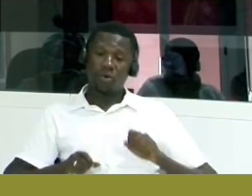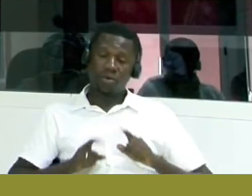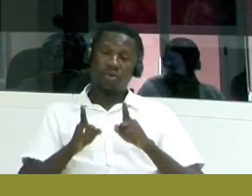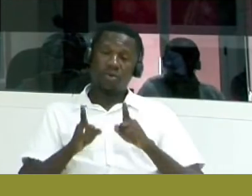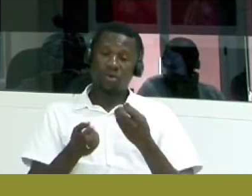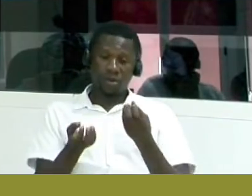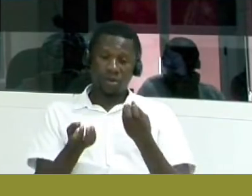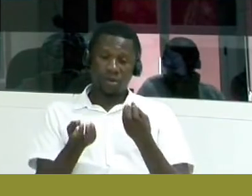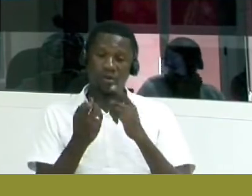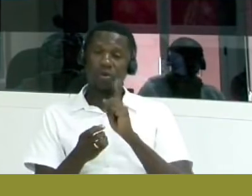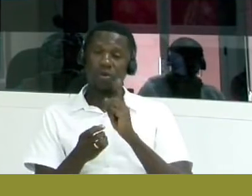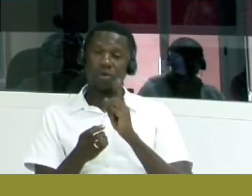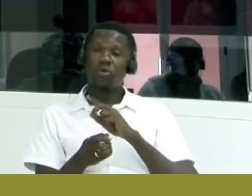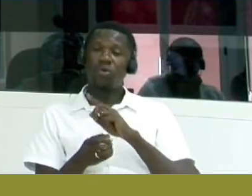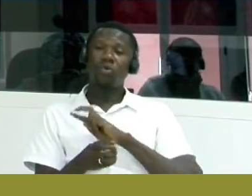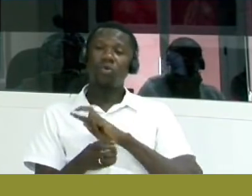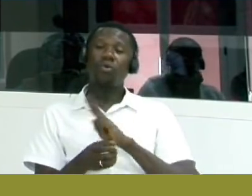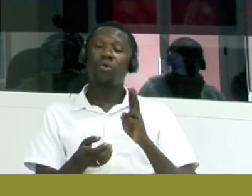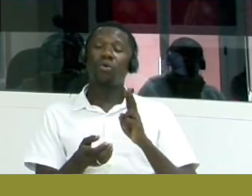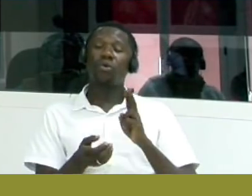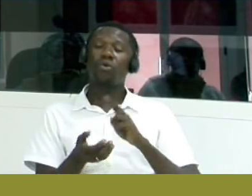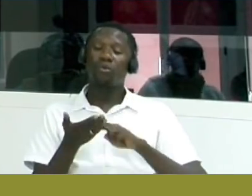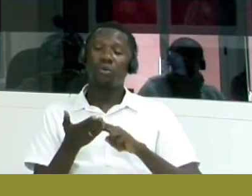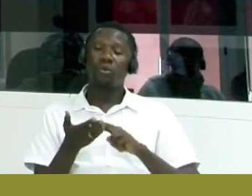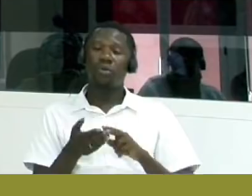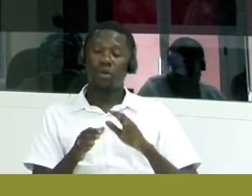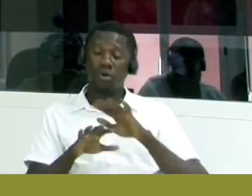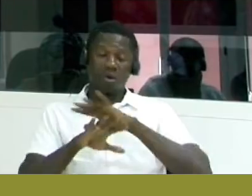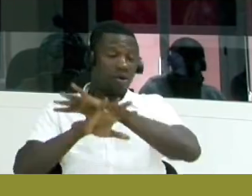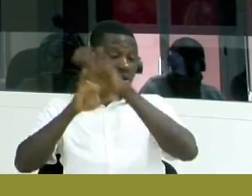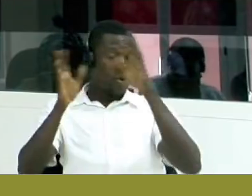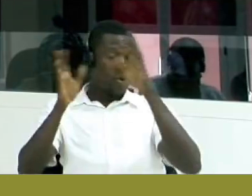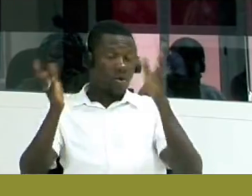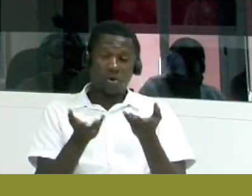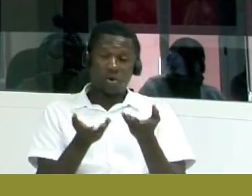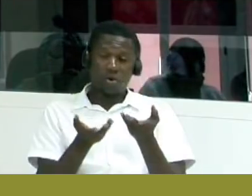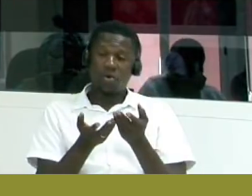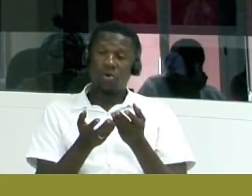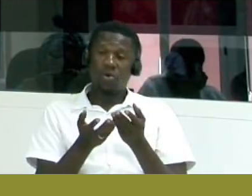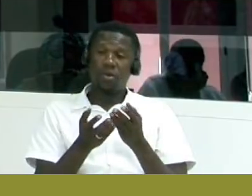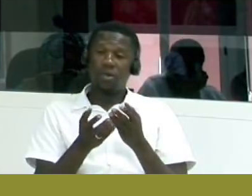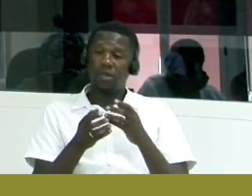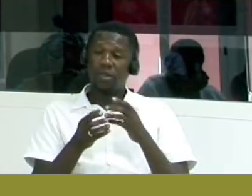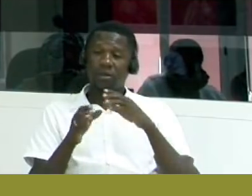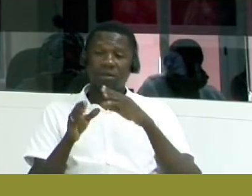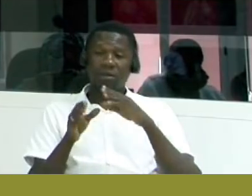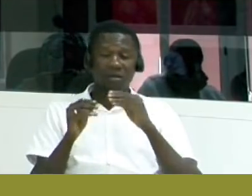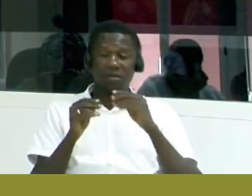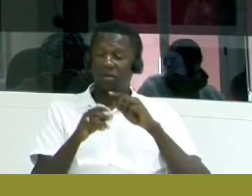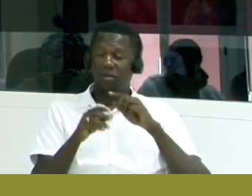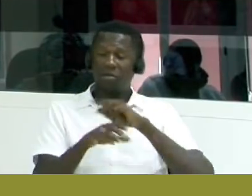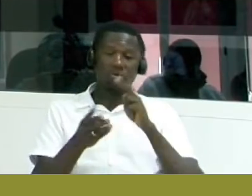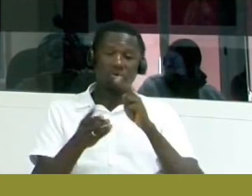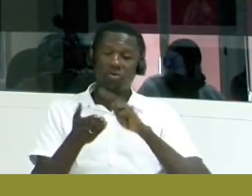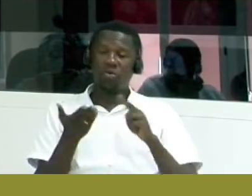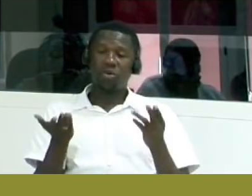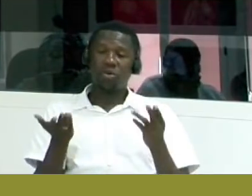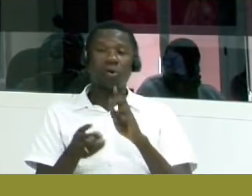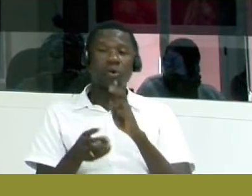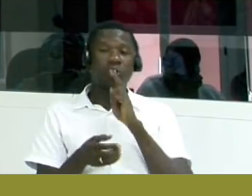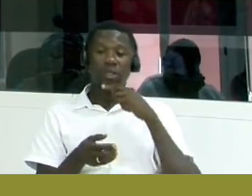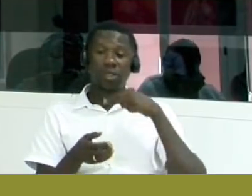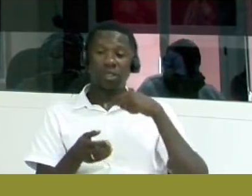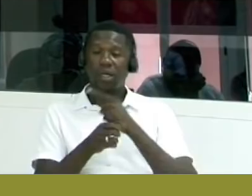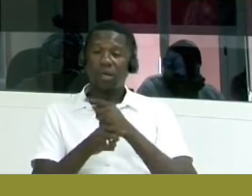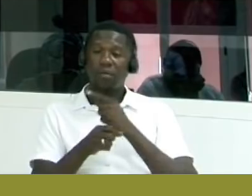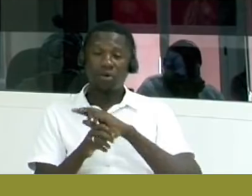what was abnormal. The whole system was abnormal. Who is in the Gambia who will say it was normal? Why was it